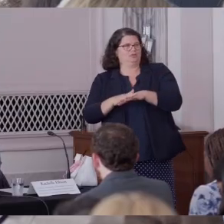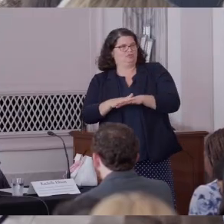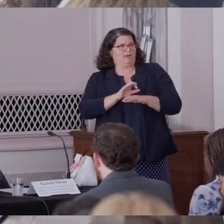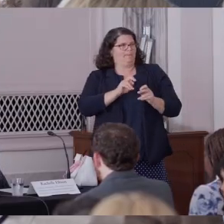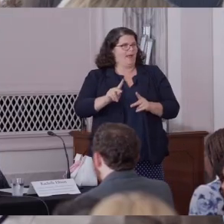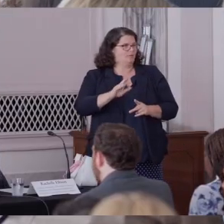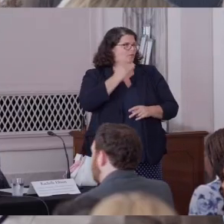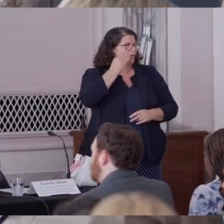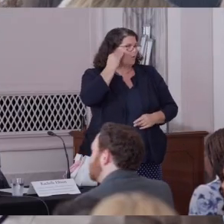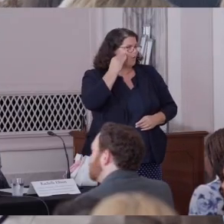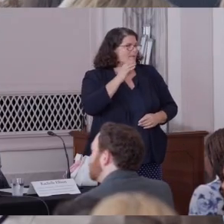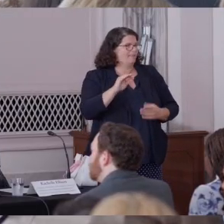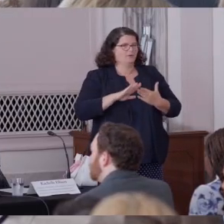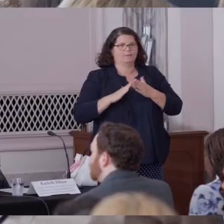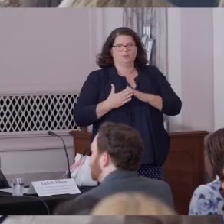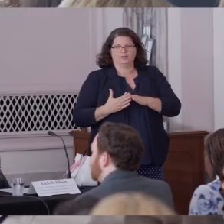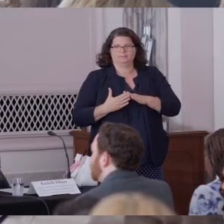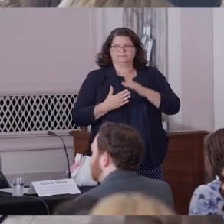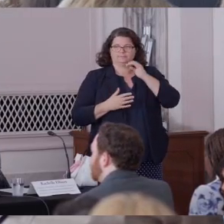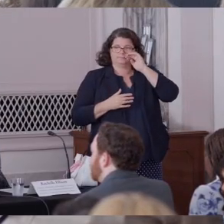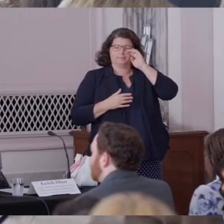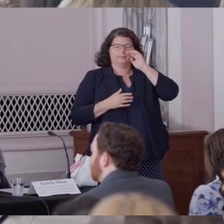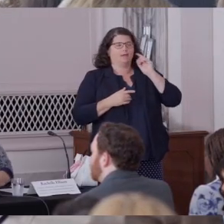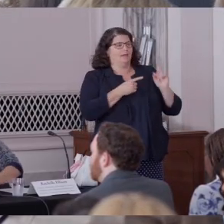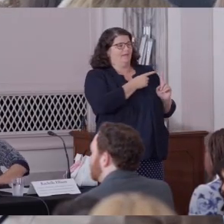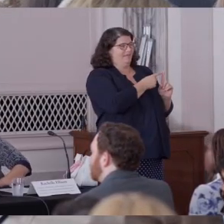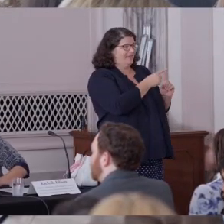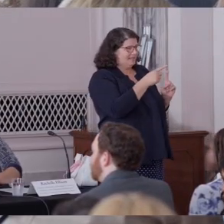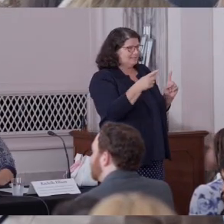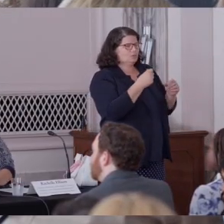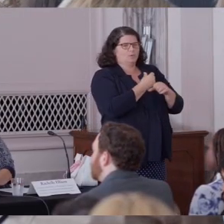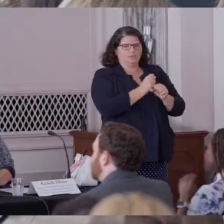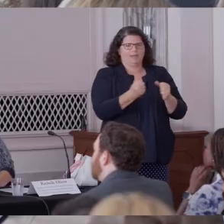It's hard to see how all of this will do anything but make matters worse.